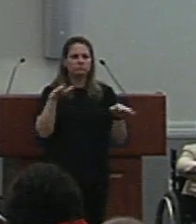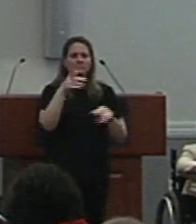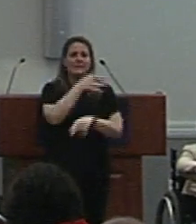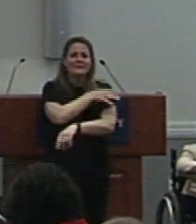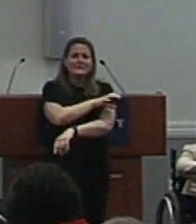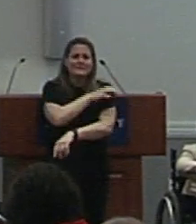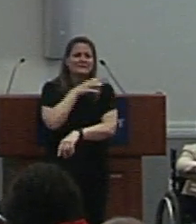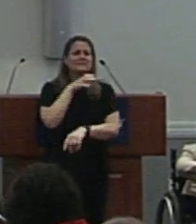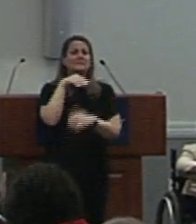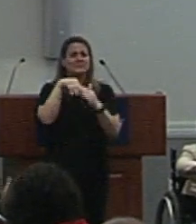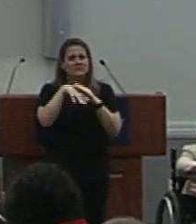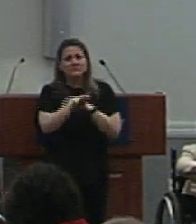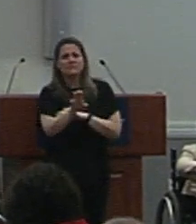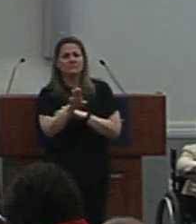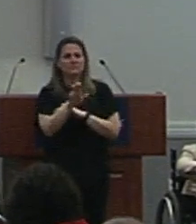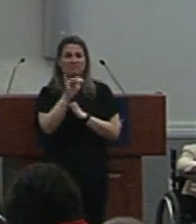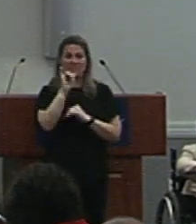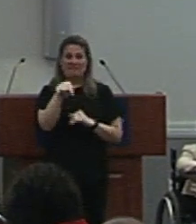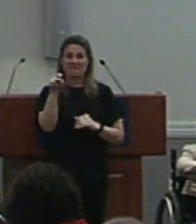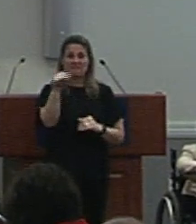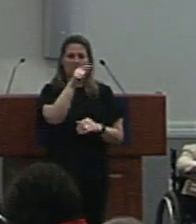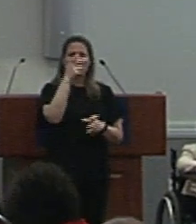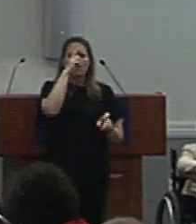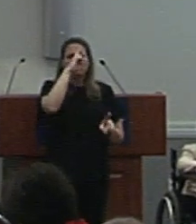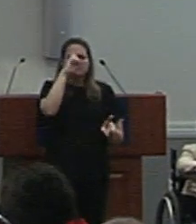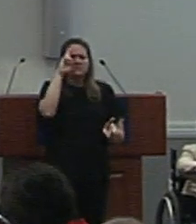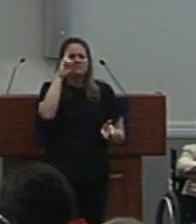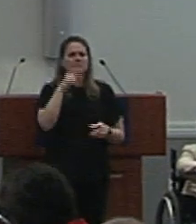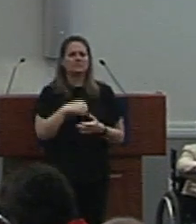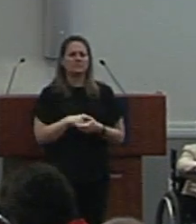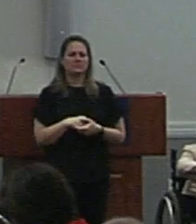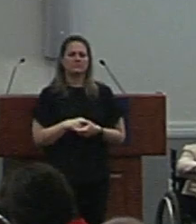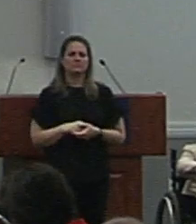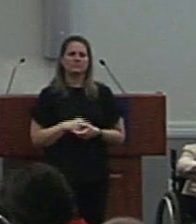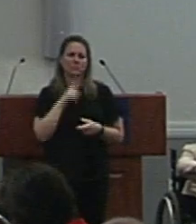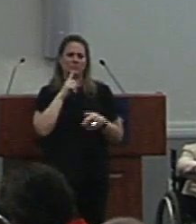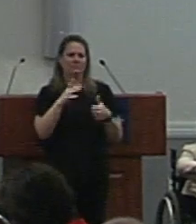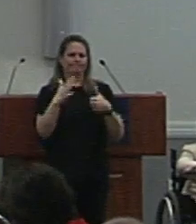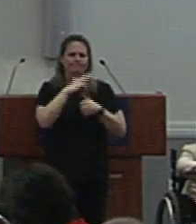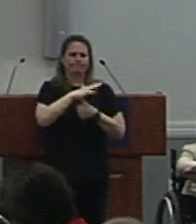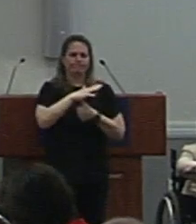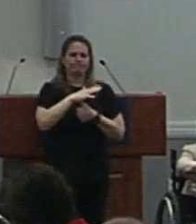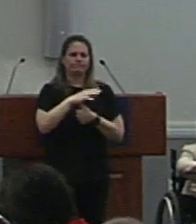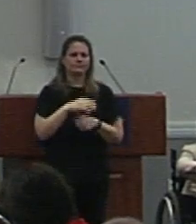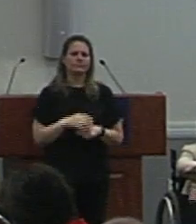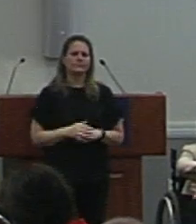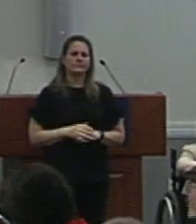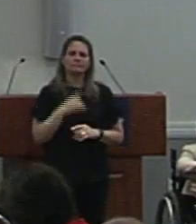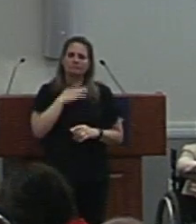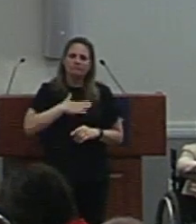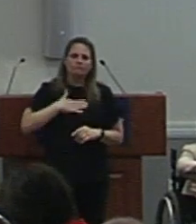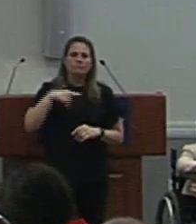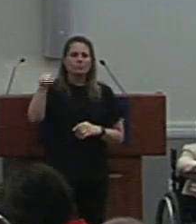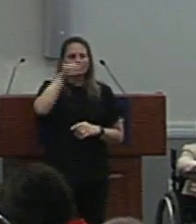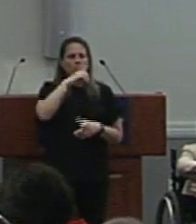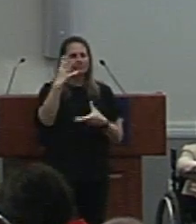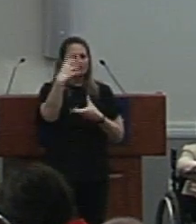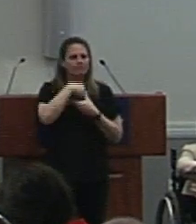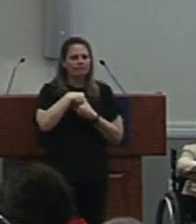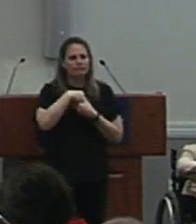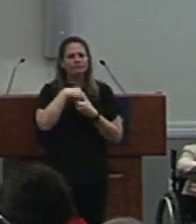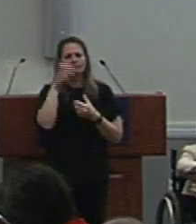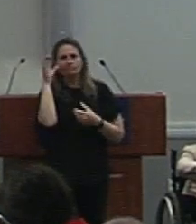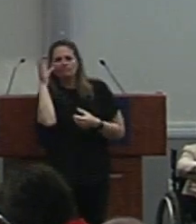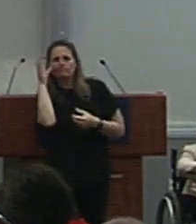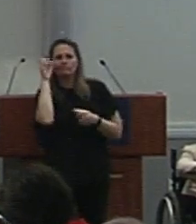encounter. And so we welcome your presence both in the room and on Zoom, and thank you for